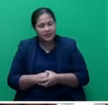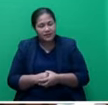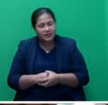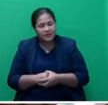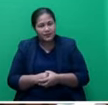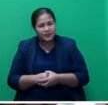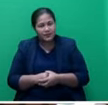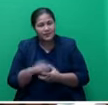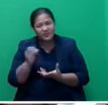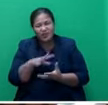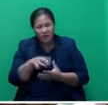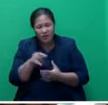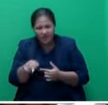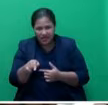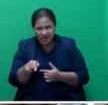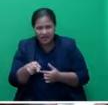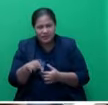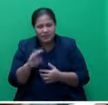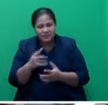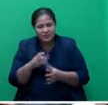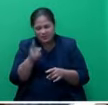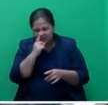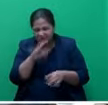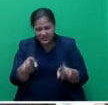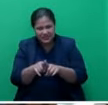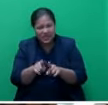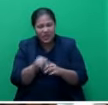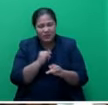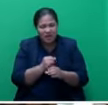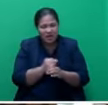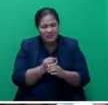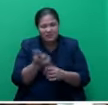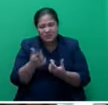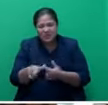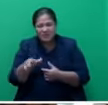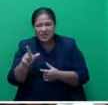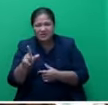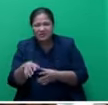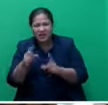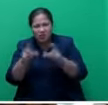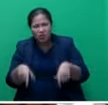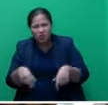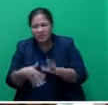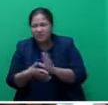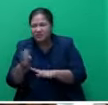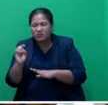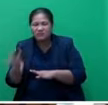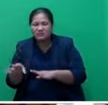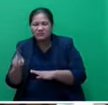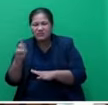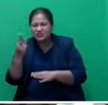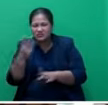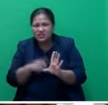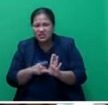cases getting knocked off. People with similar offences, the Lambasa magistrate maybe actually send somebody for 3 years, the Nandi guy